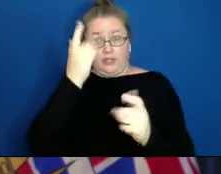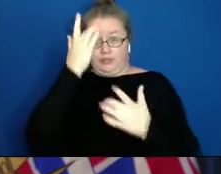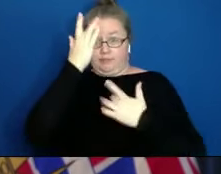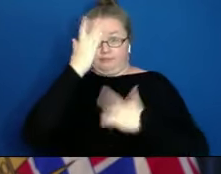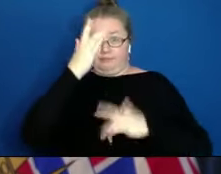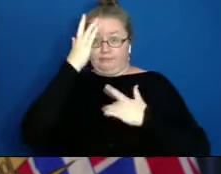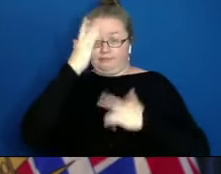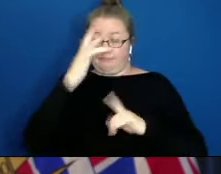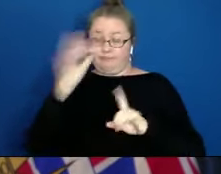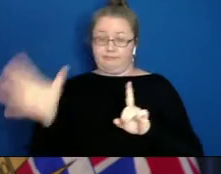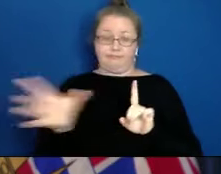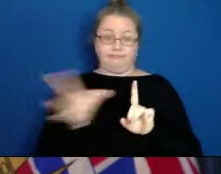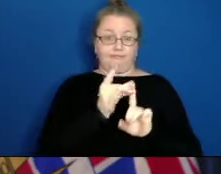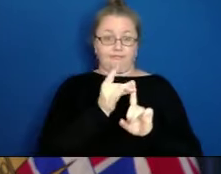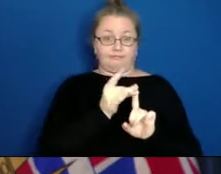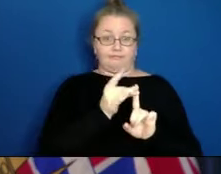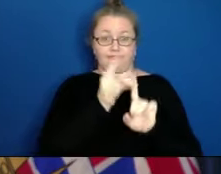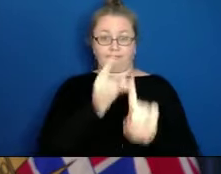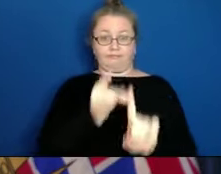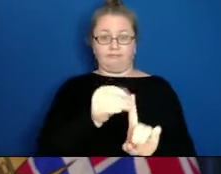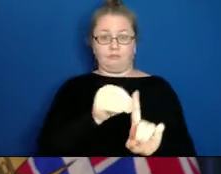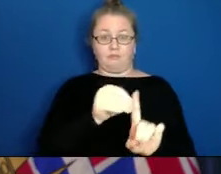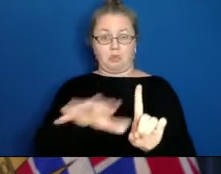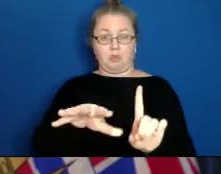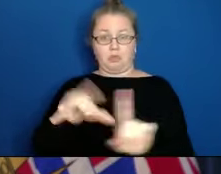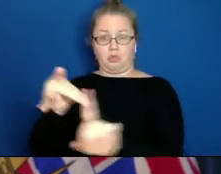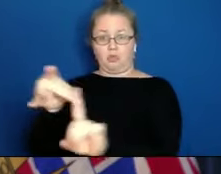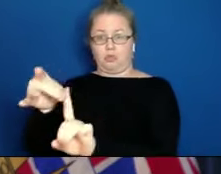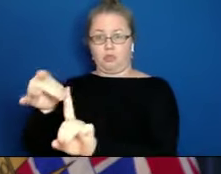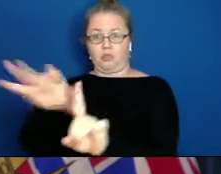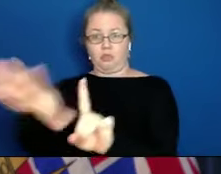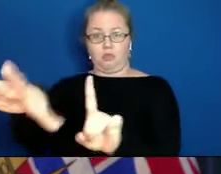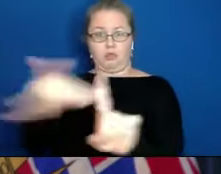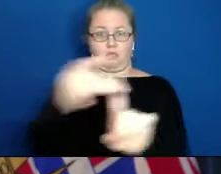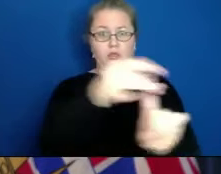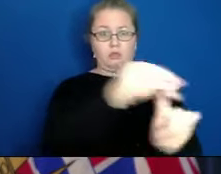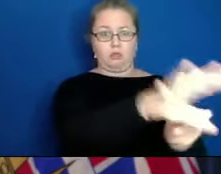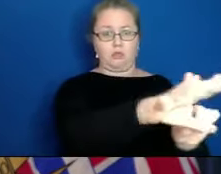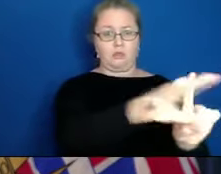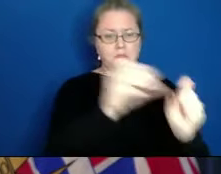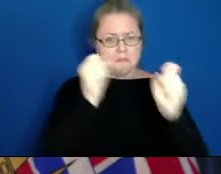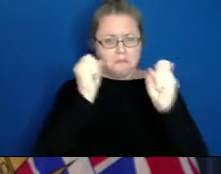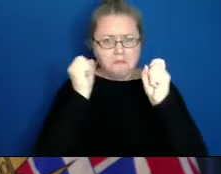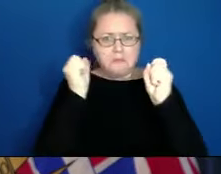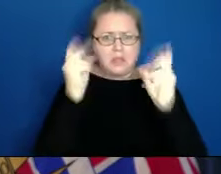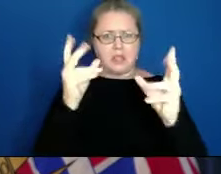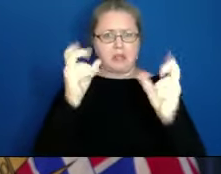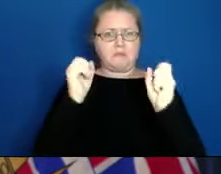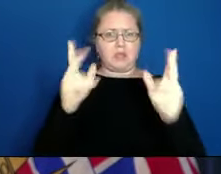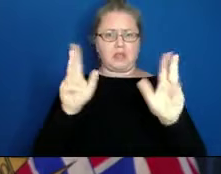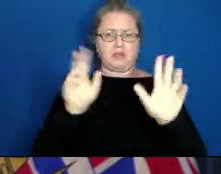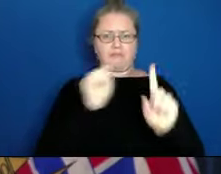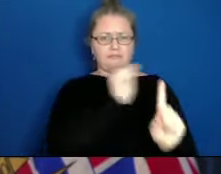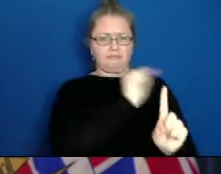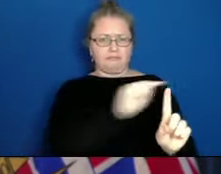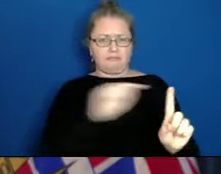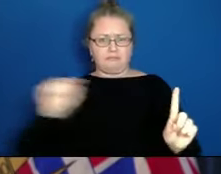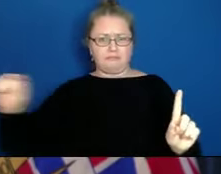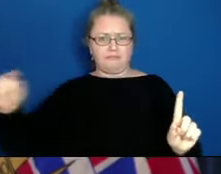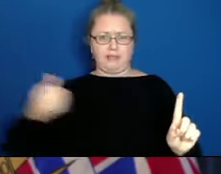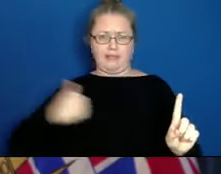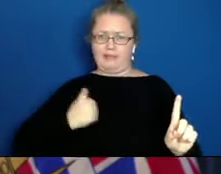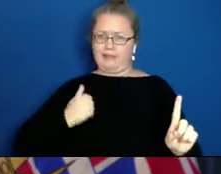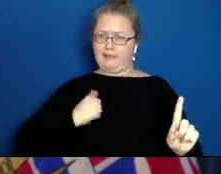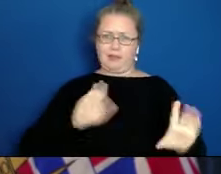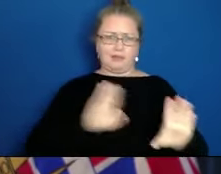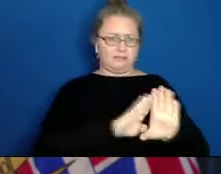transmission across many jurisdictions across this country. And we only need to wish we had